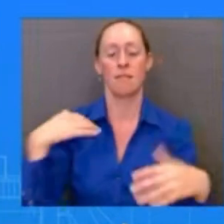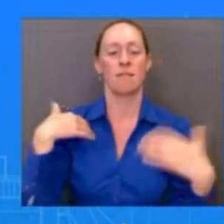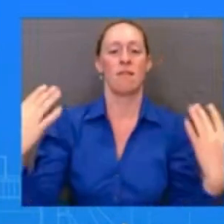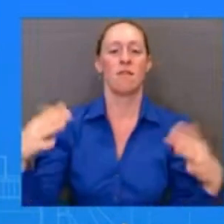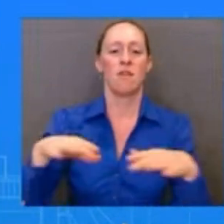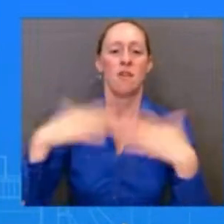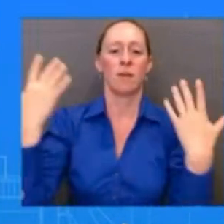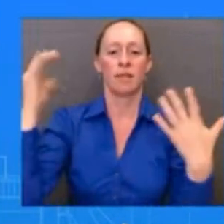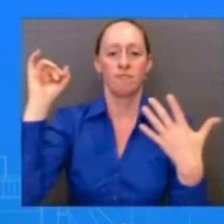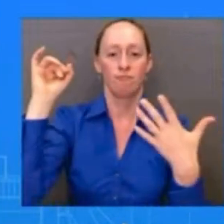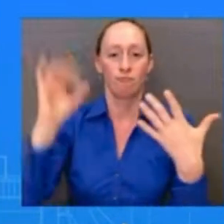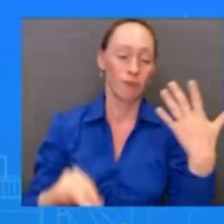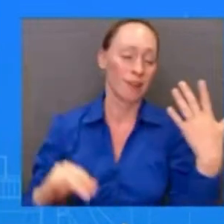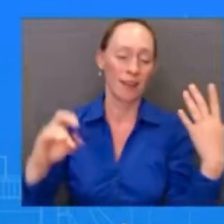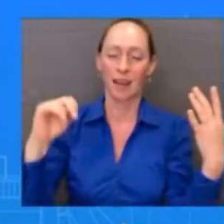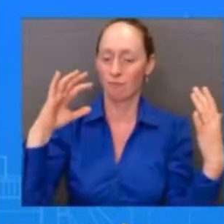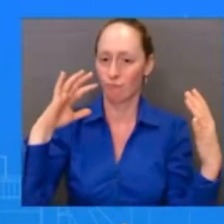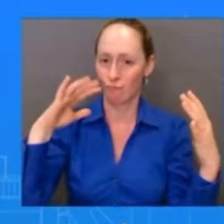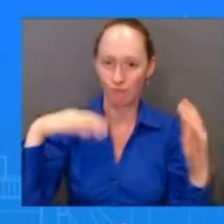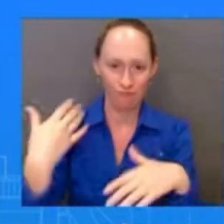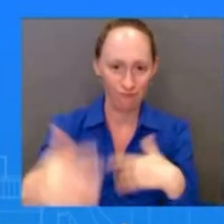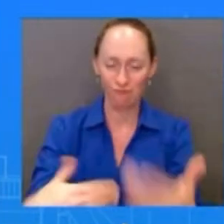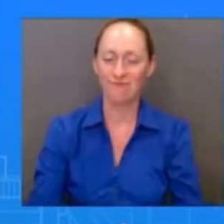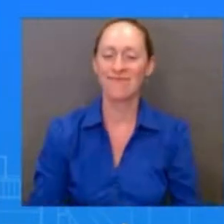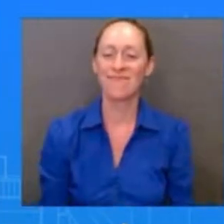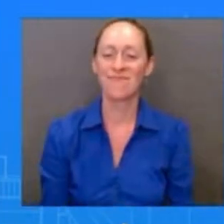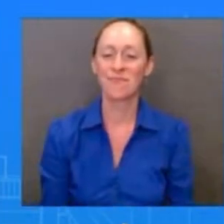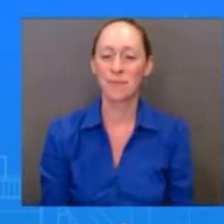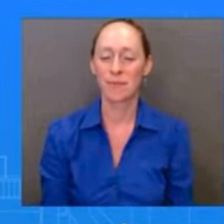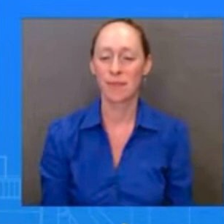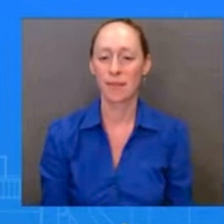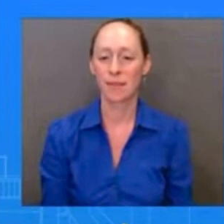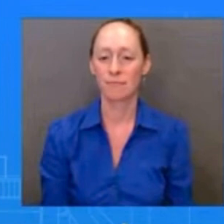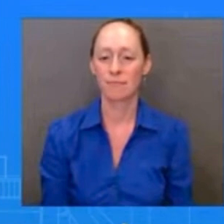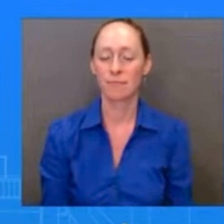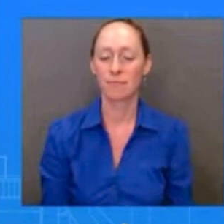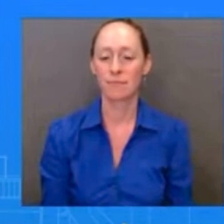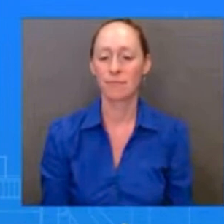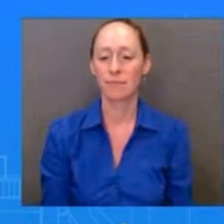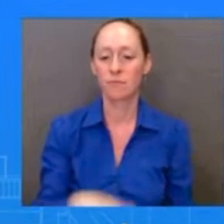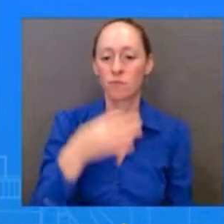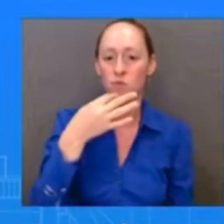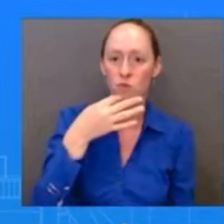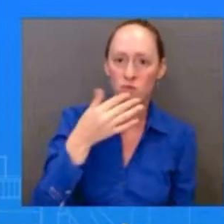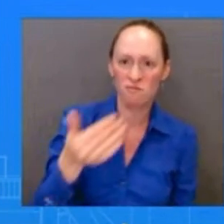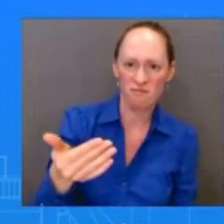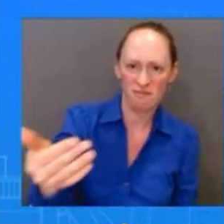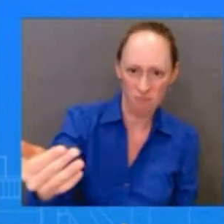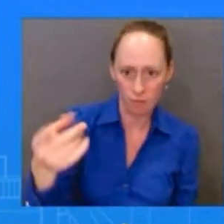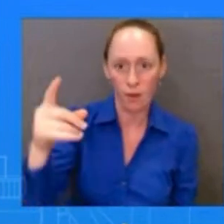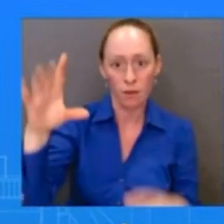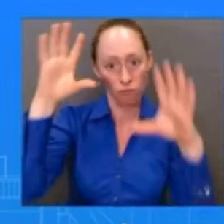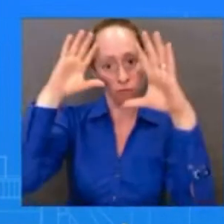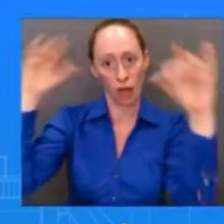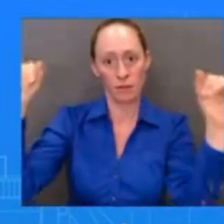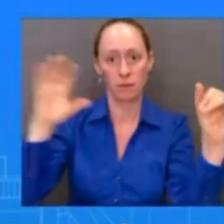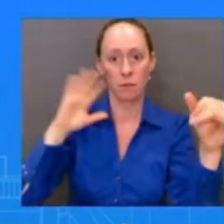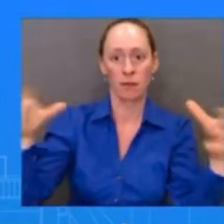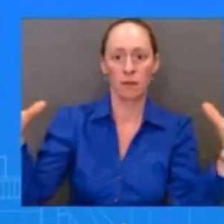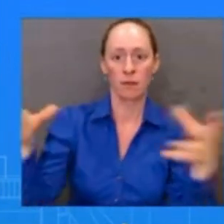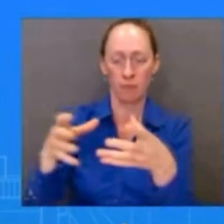an hour, President Biden will meet with leaders of the International Longshore and Warehouse Union, which represents 22,000